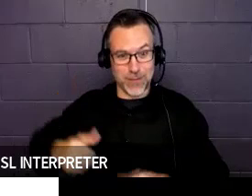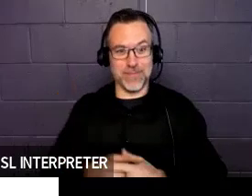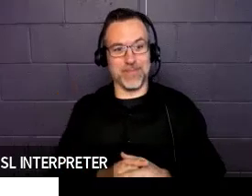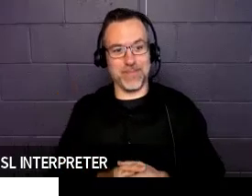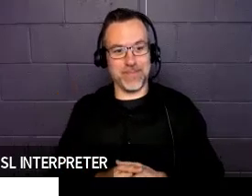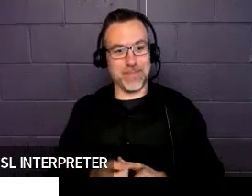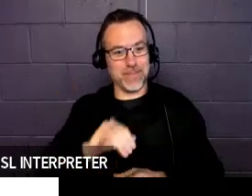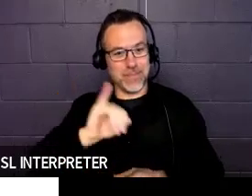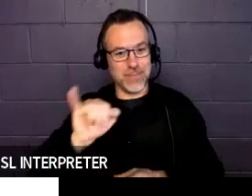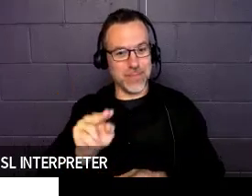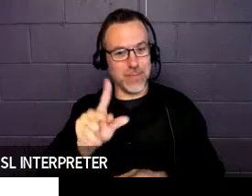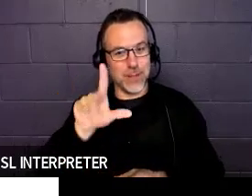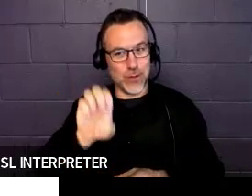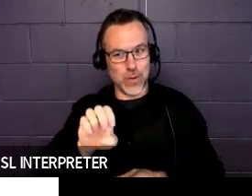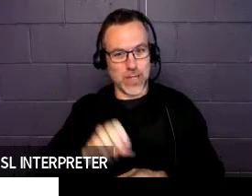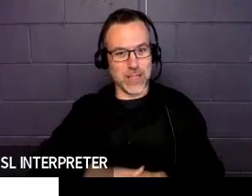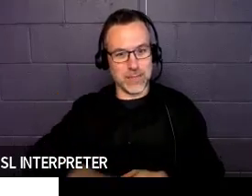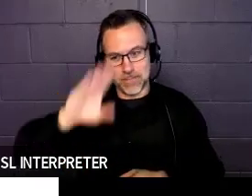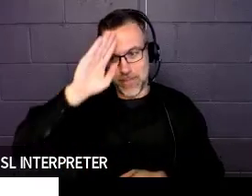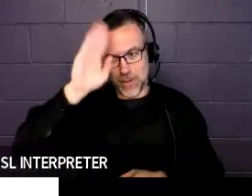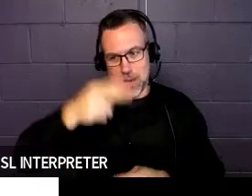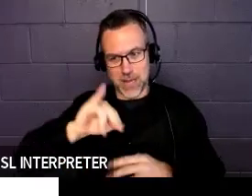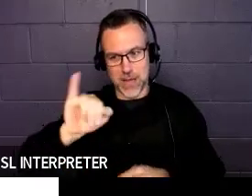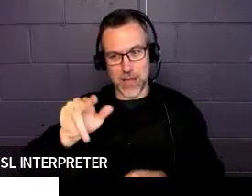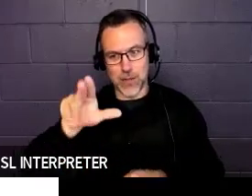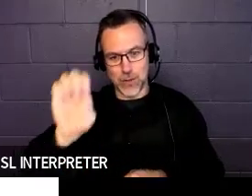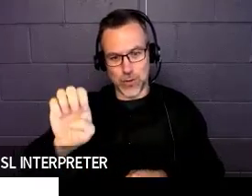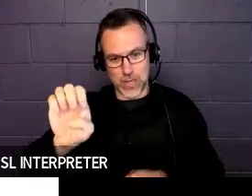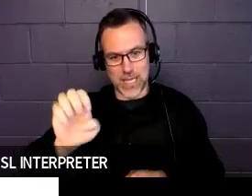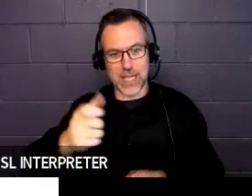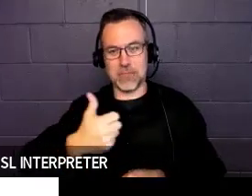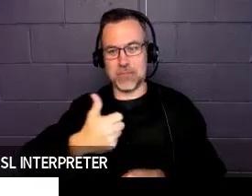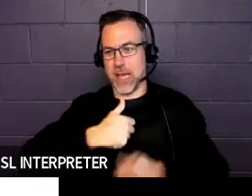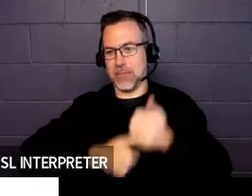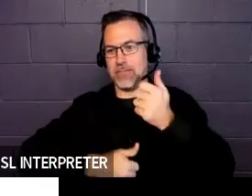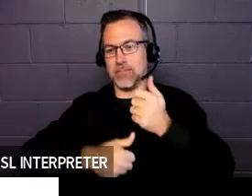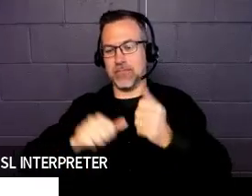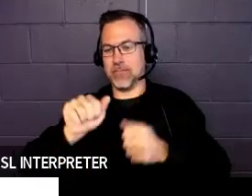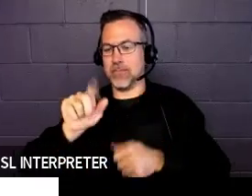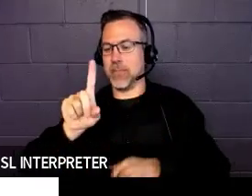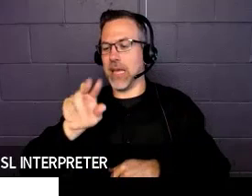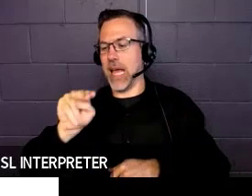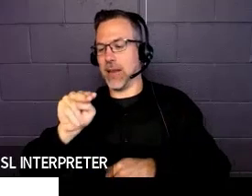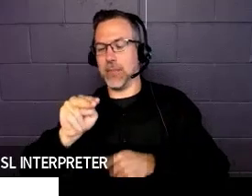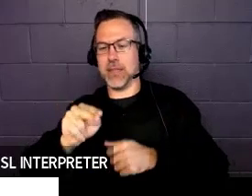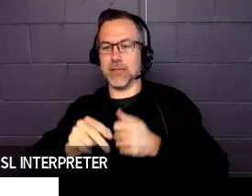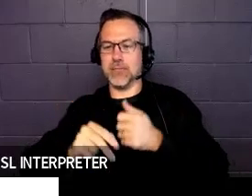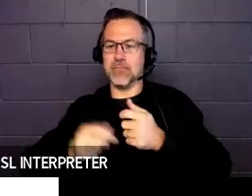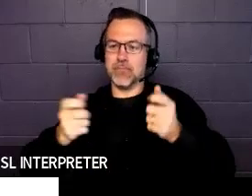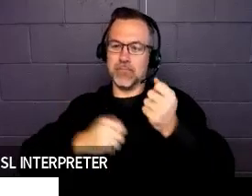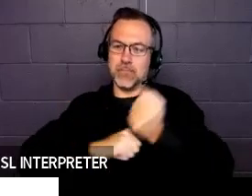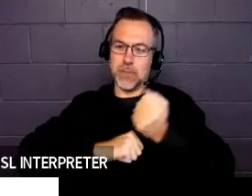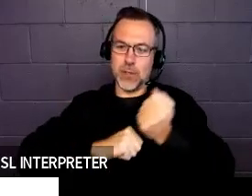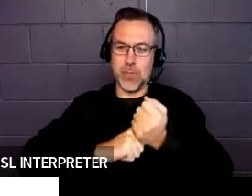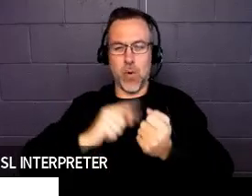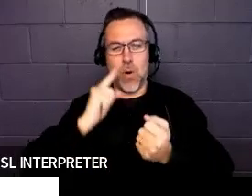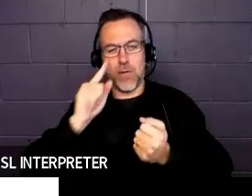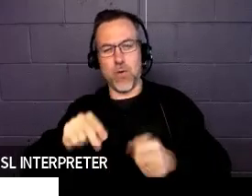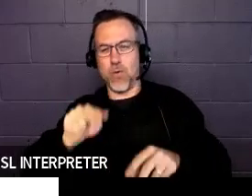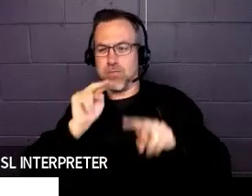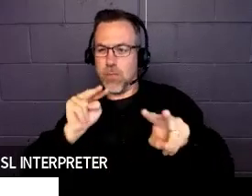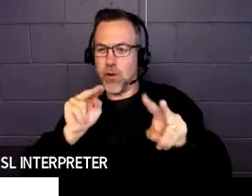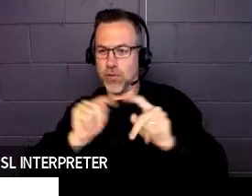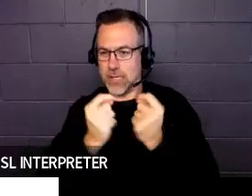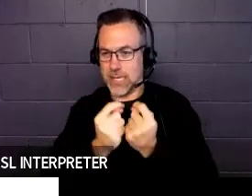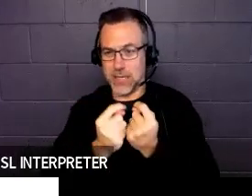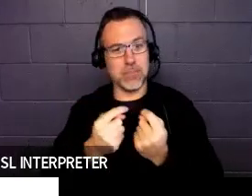Awesome. And Julie. Hi, I'm Julie Pelletier. I am the admin support for the monitoring team. Been with the state for